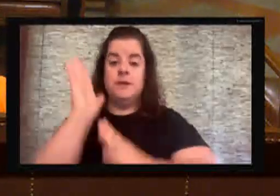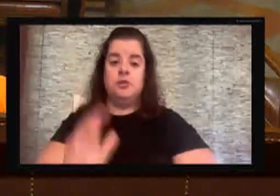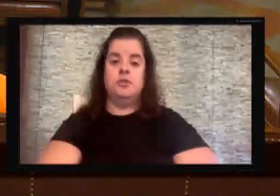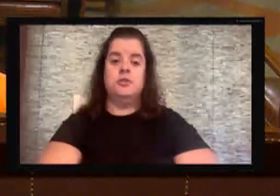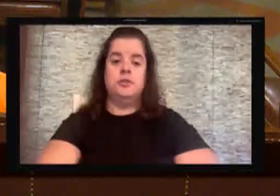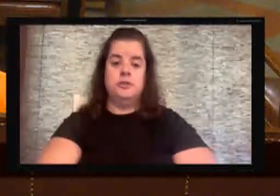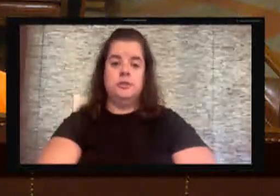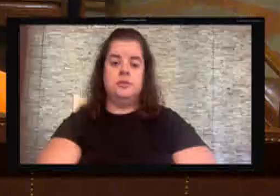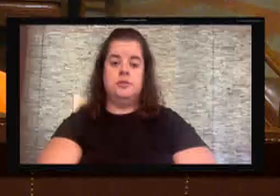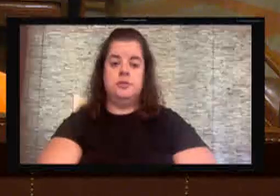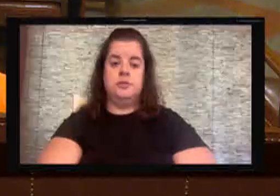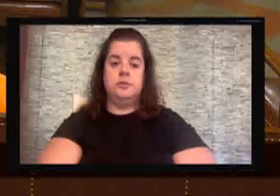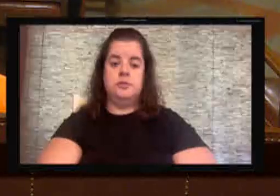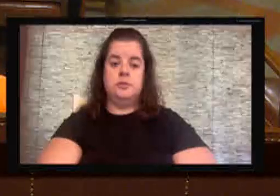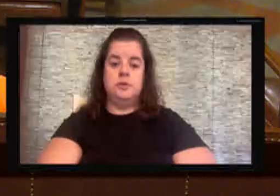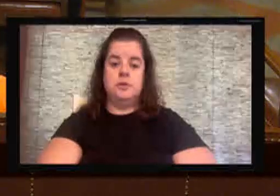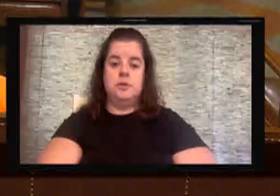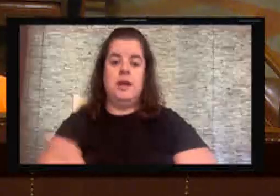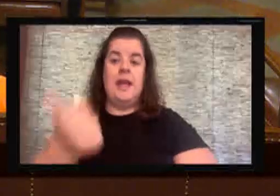Any further speakers?